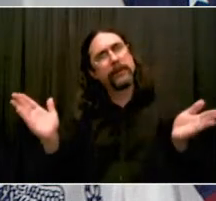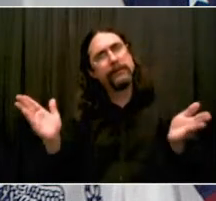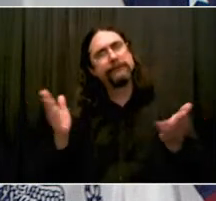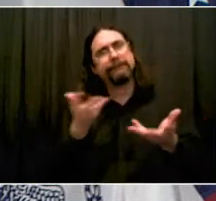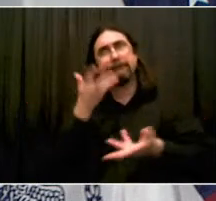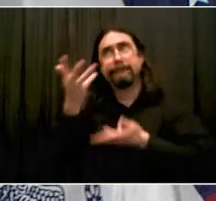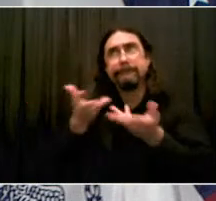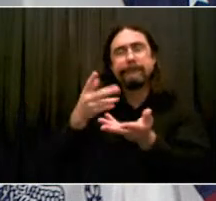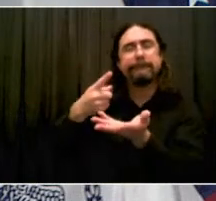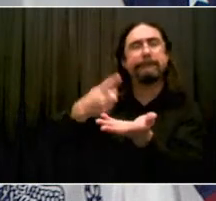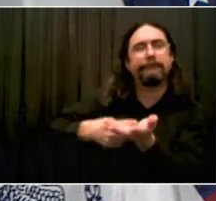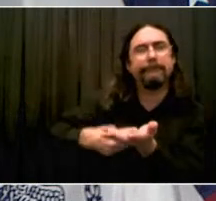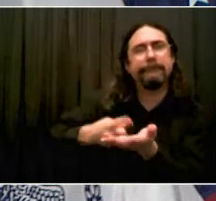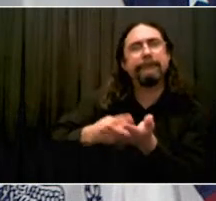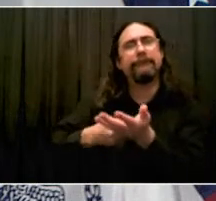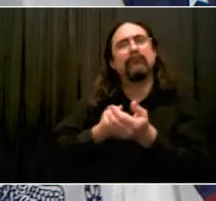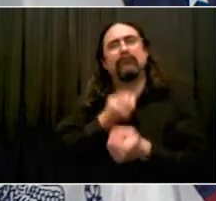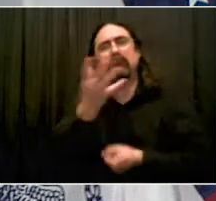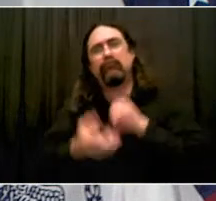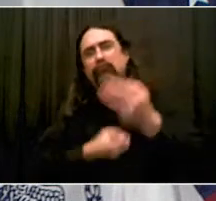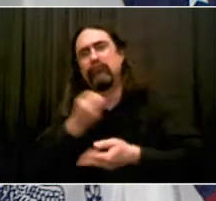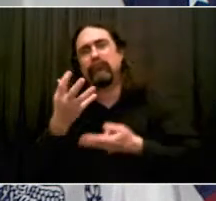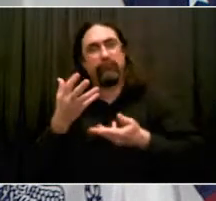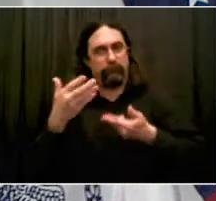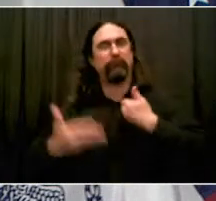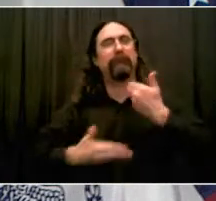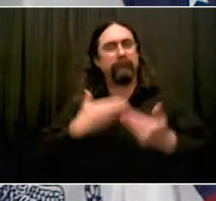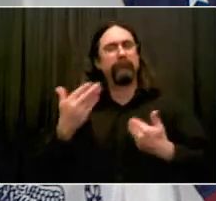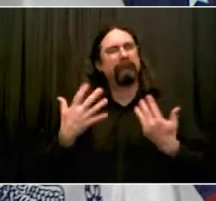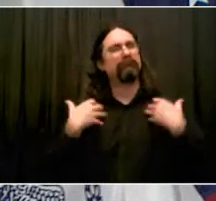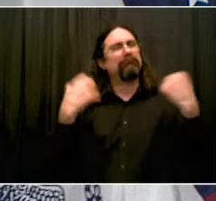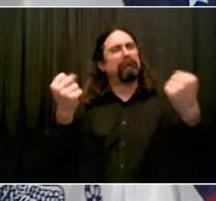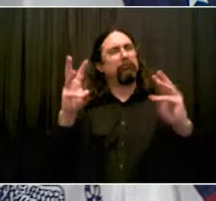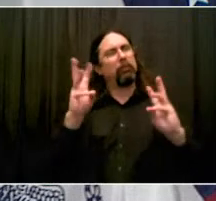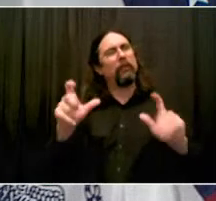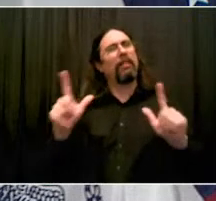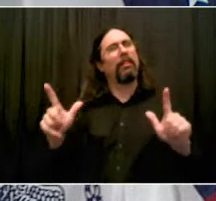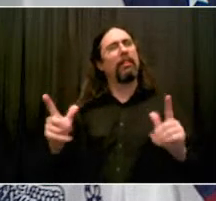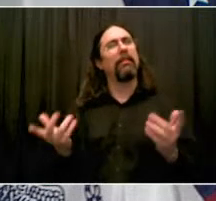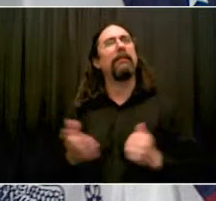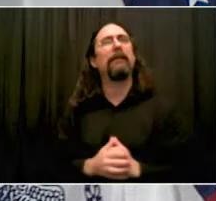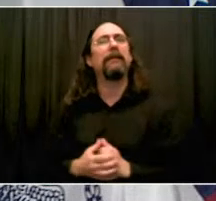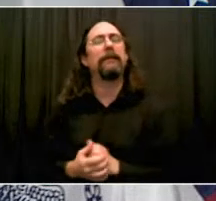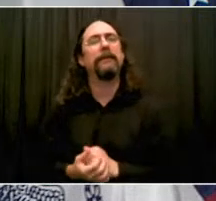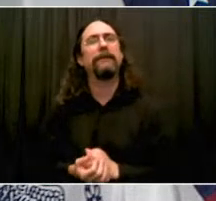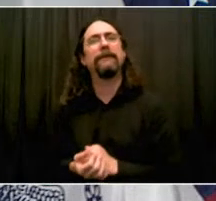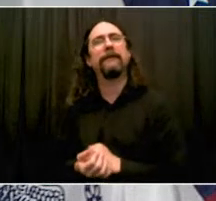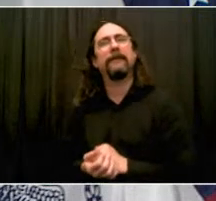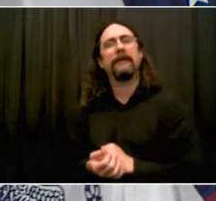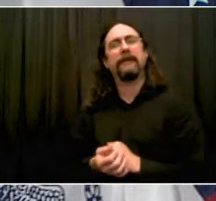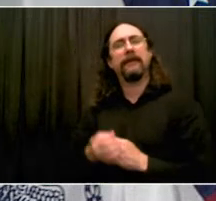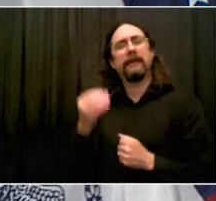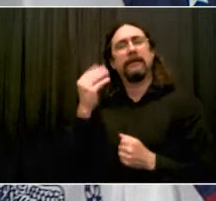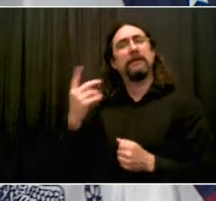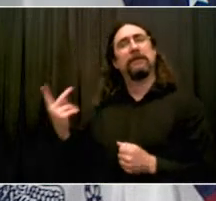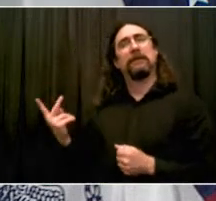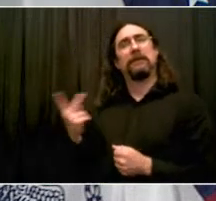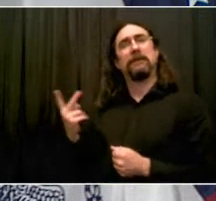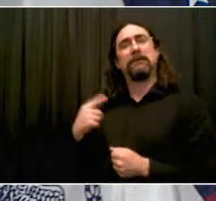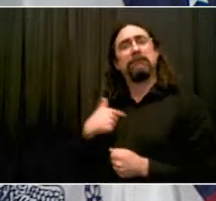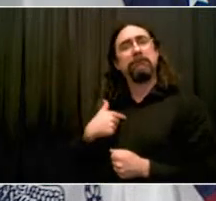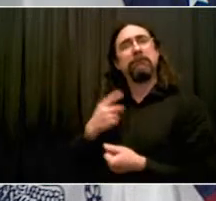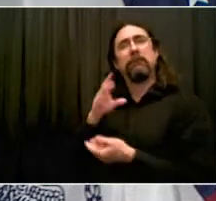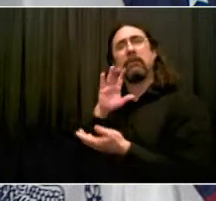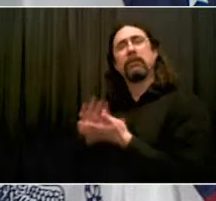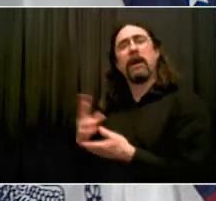times Charlene and I would be out on the street somewhere walking around, and someone would come to us and say, thank you, but then